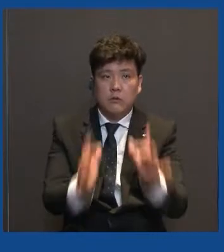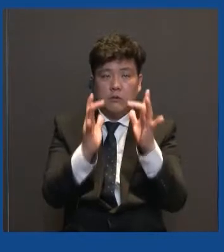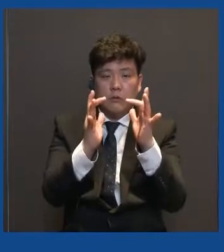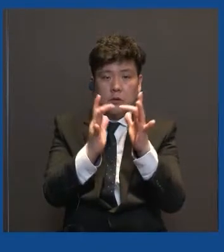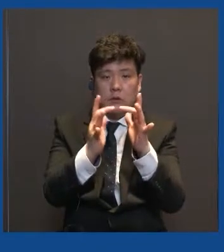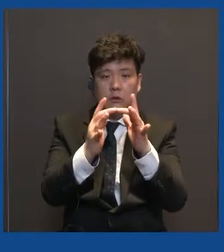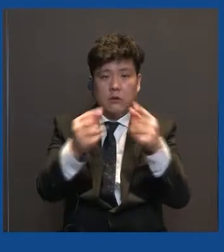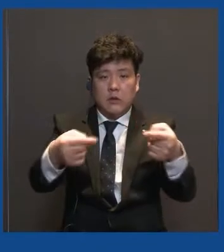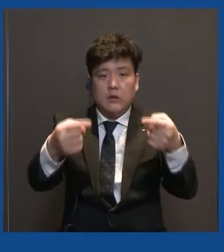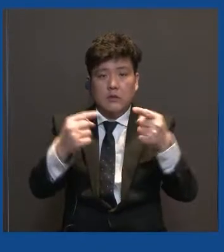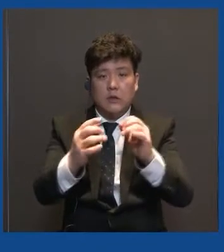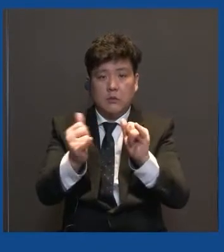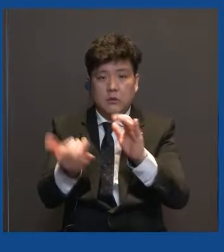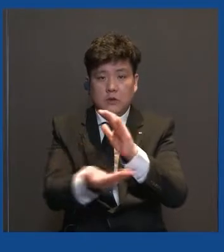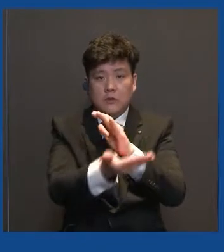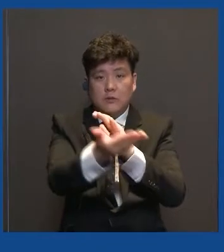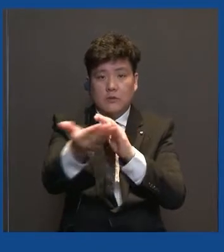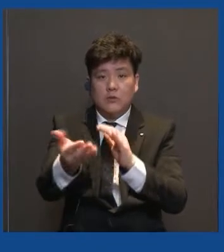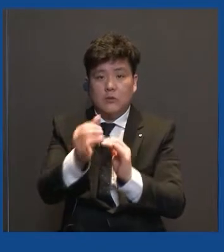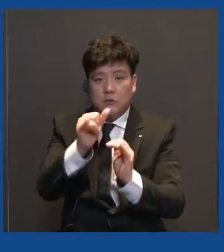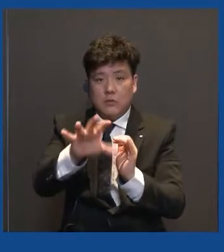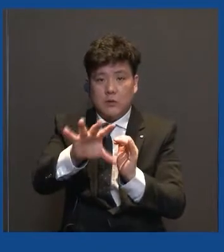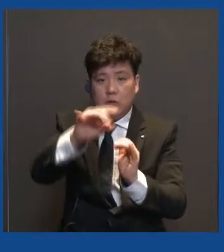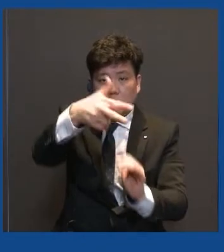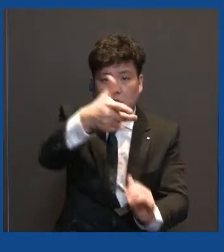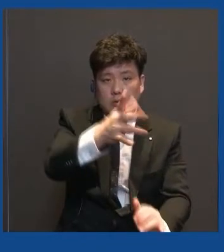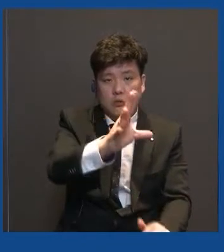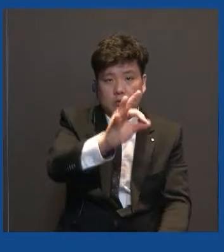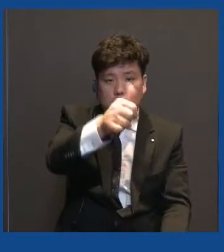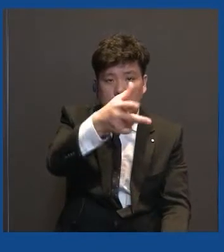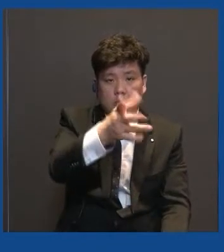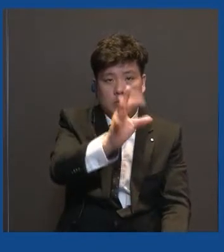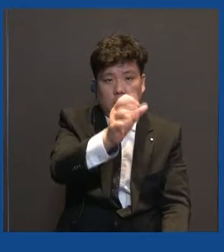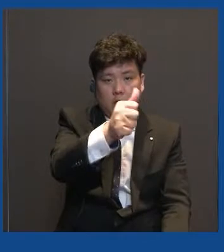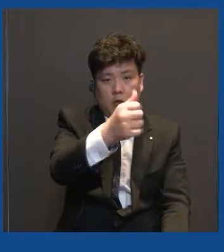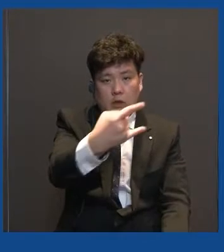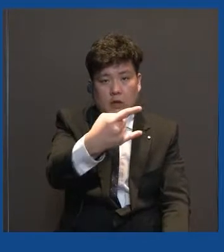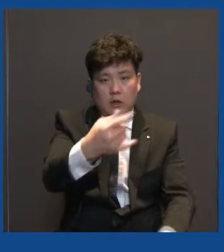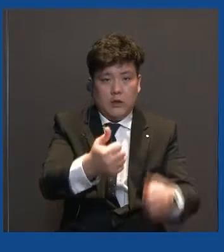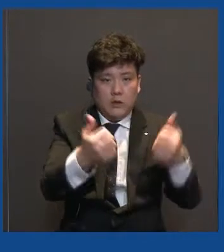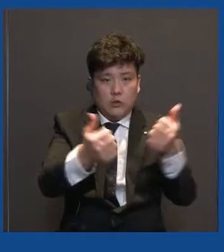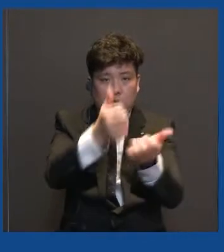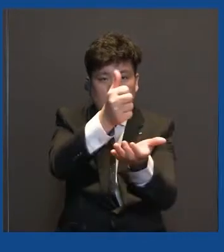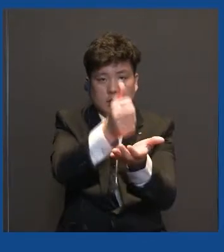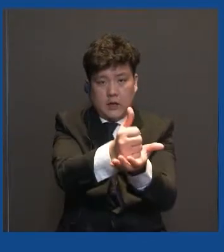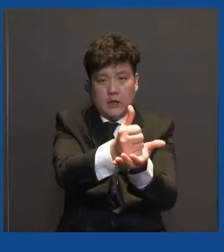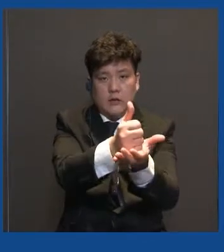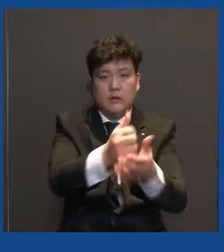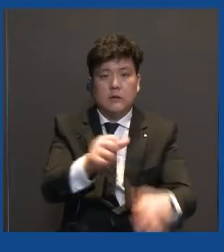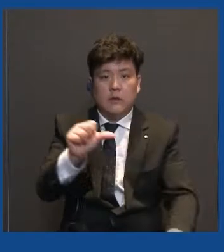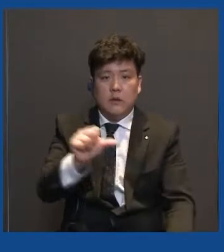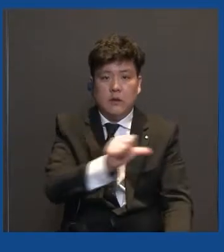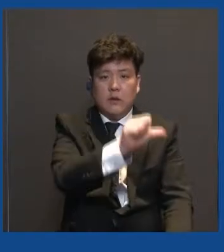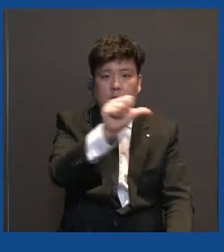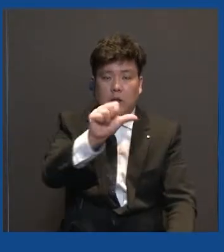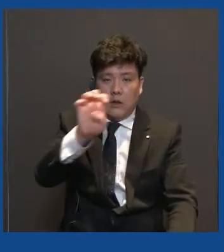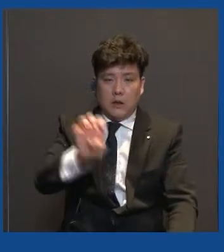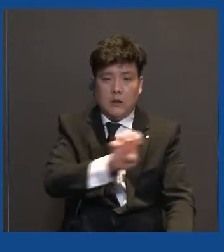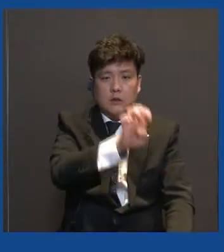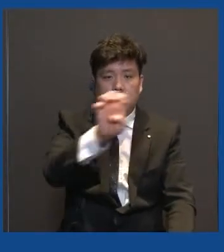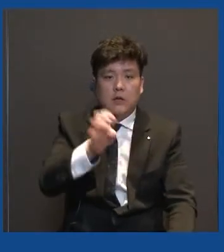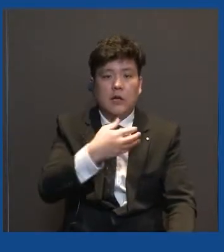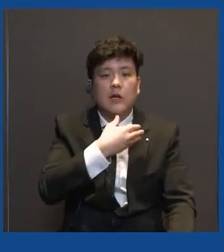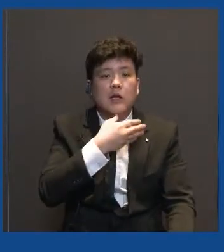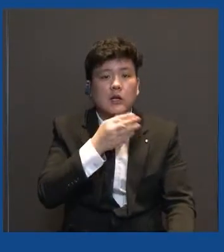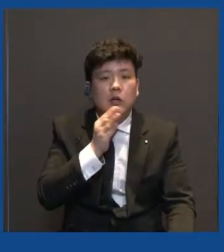Our moderator, Dr. Kyung-Hee, member of AGAC Expert Group and former Senior Research Fellow of Korea Institute